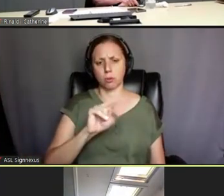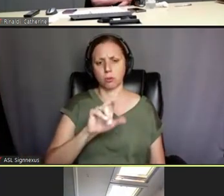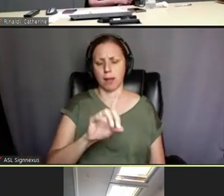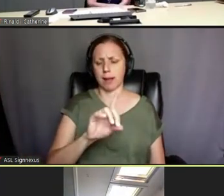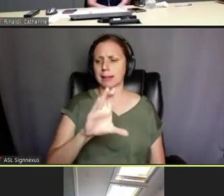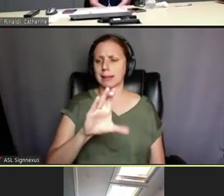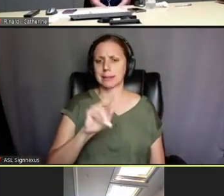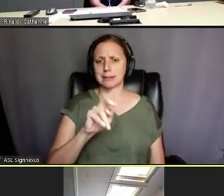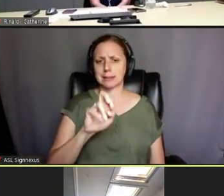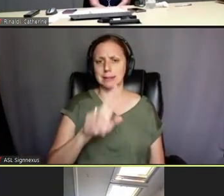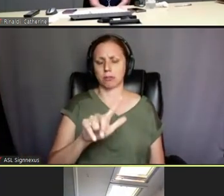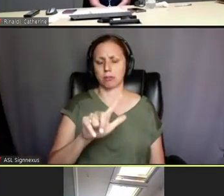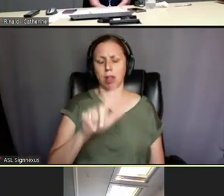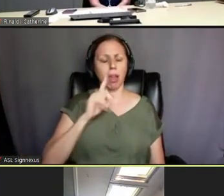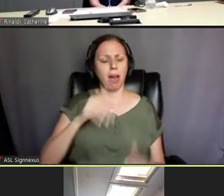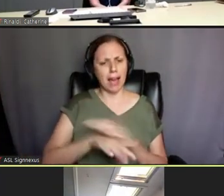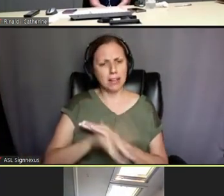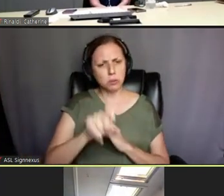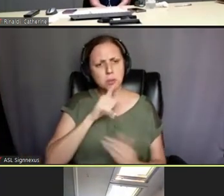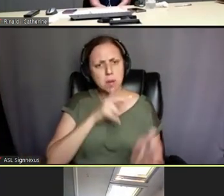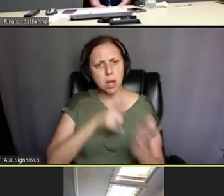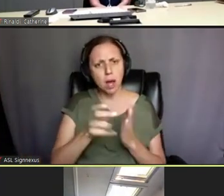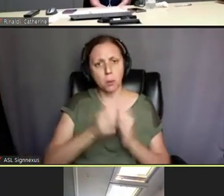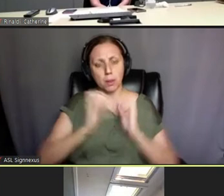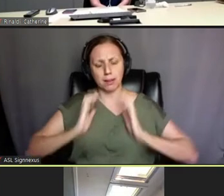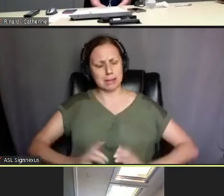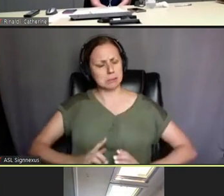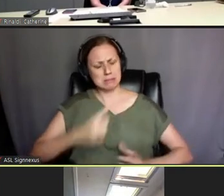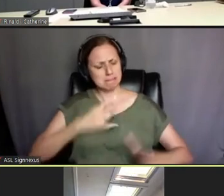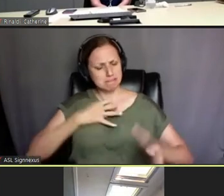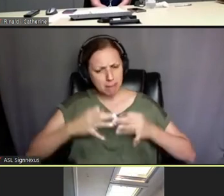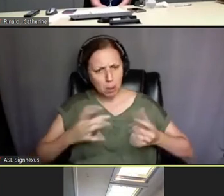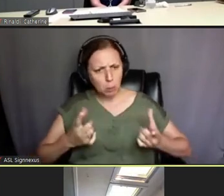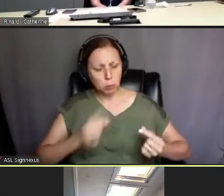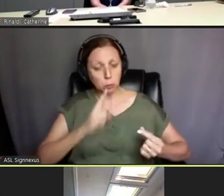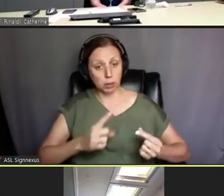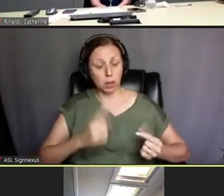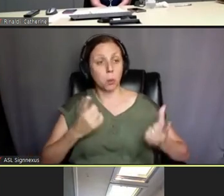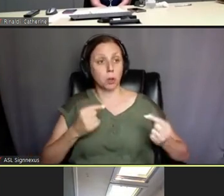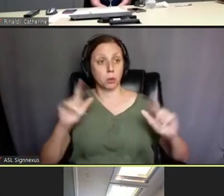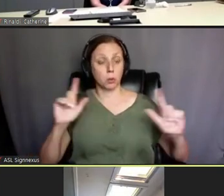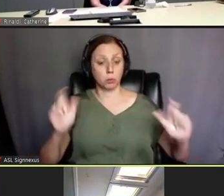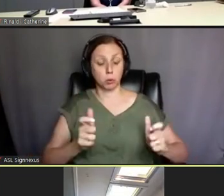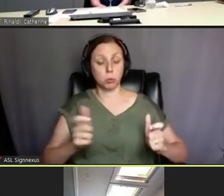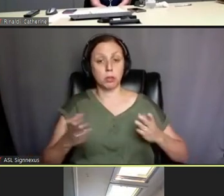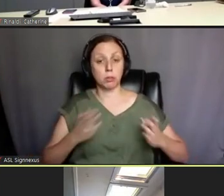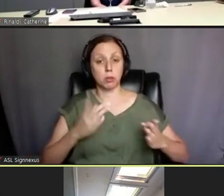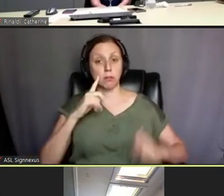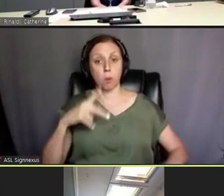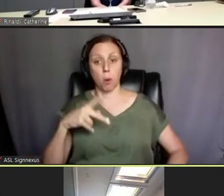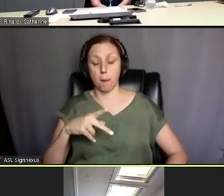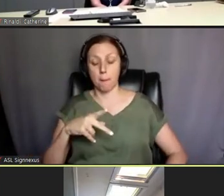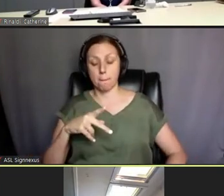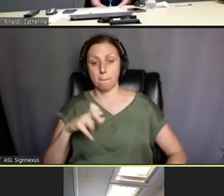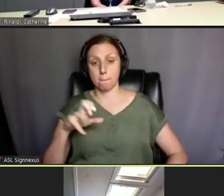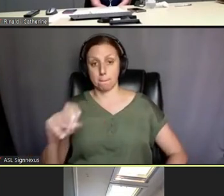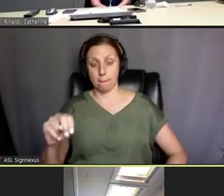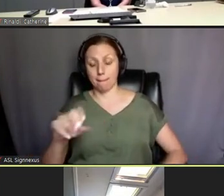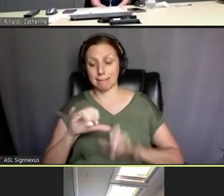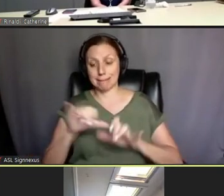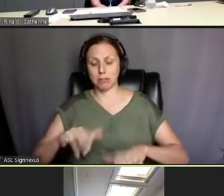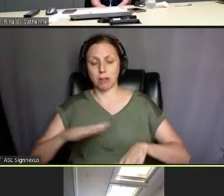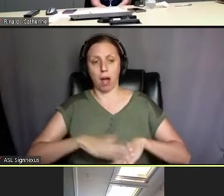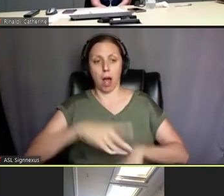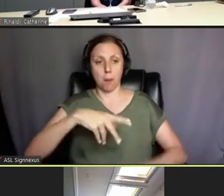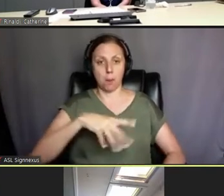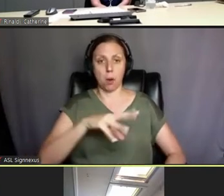truthful with your customers and say what you're really doing with these changes, which is reducing service to Penn Station on the Port Washington line, especially,